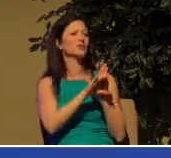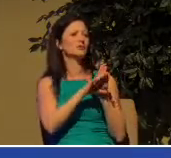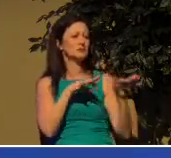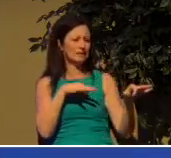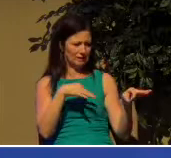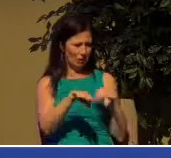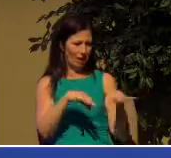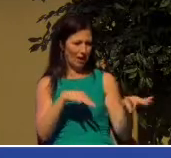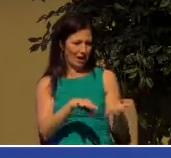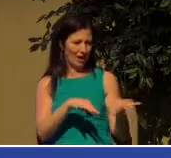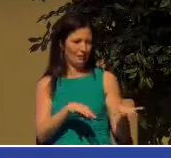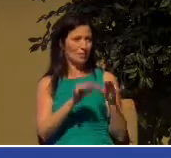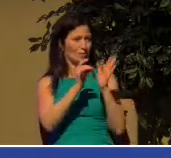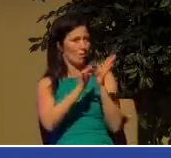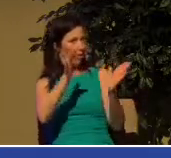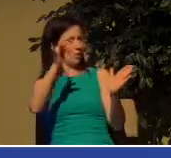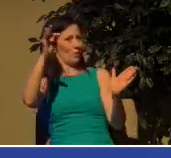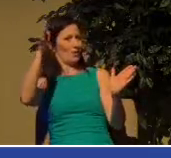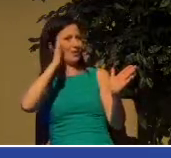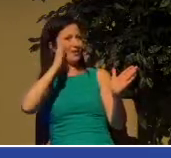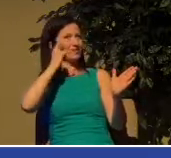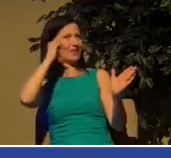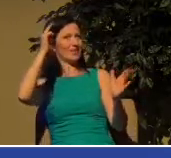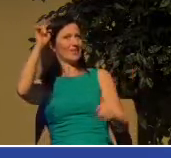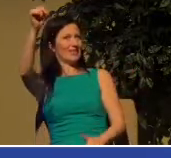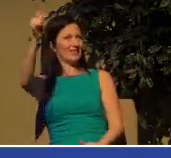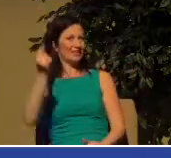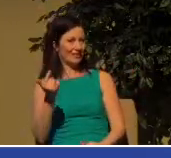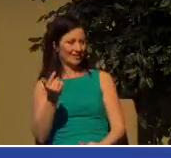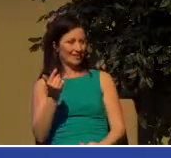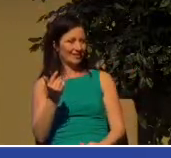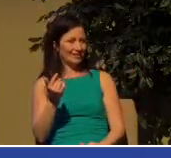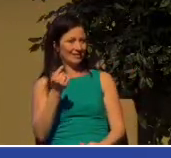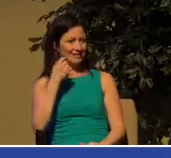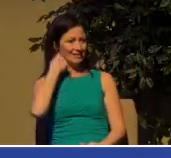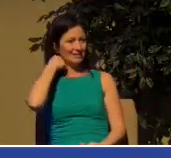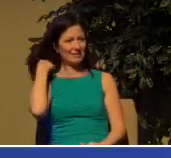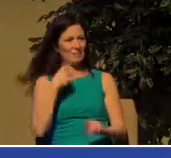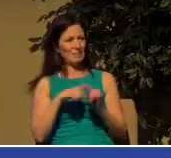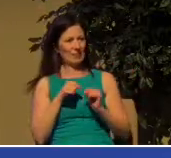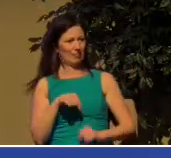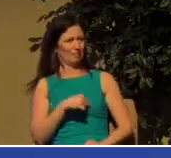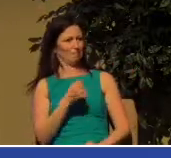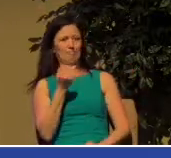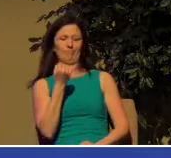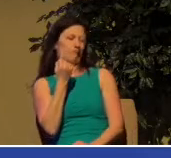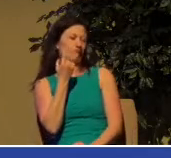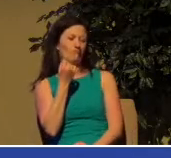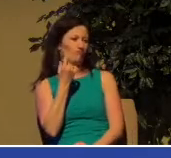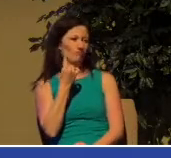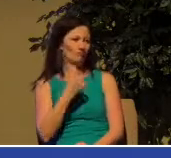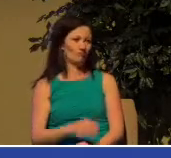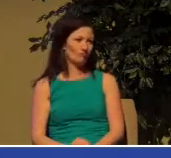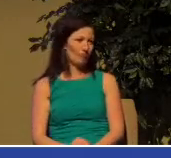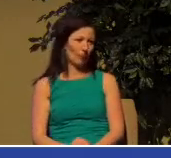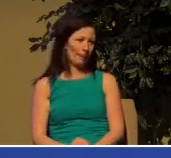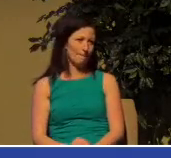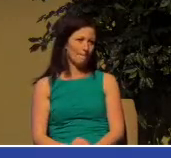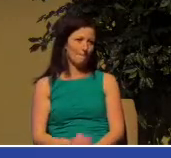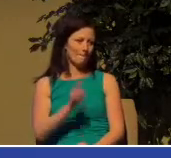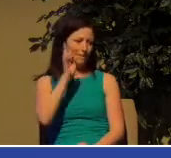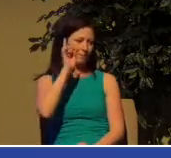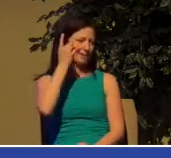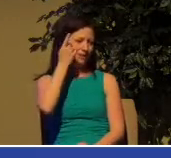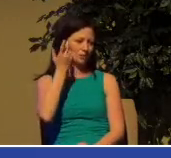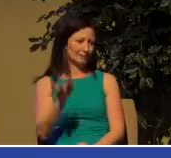them the glory that was going to be revealed to them, but they didn't really get it. So they